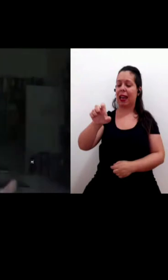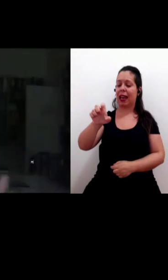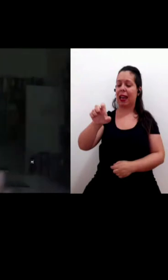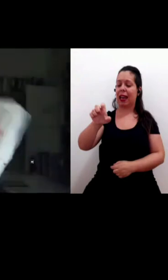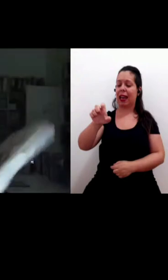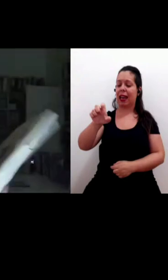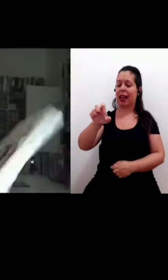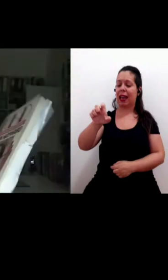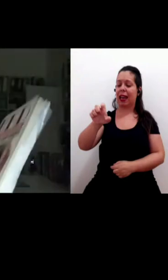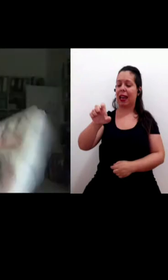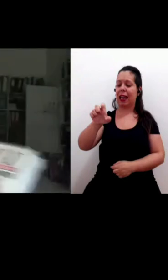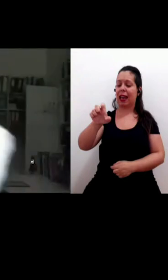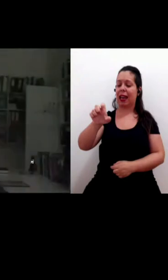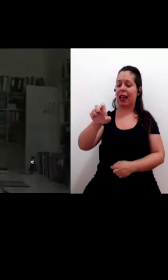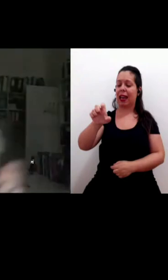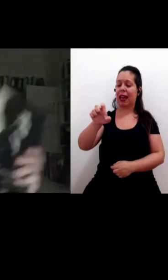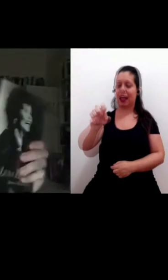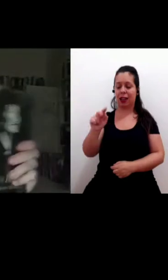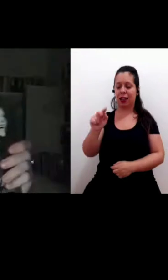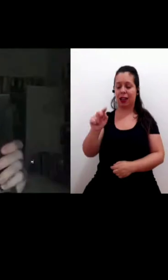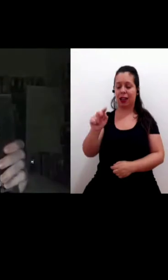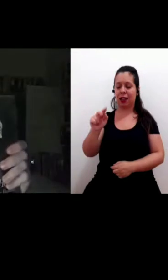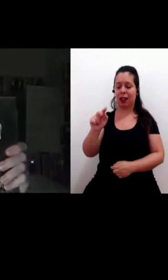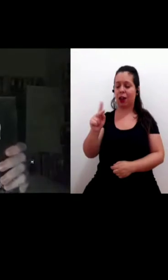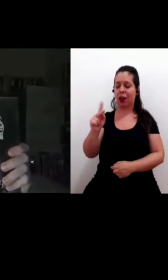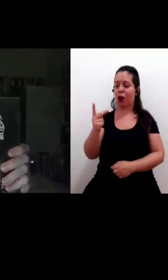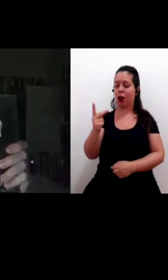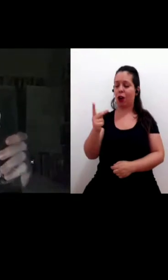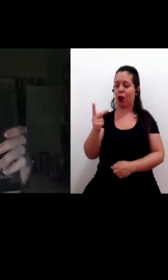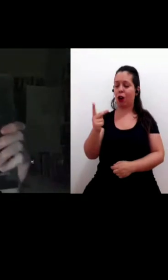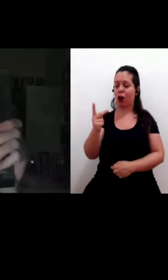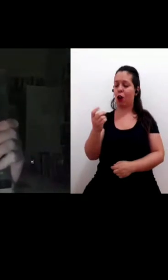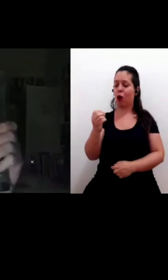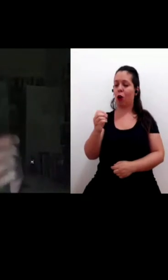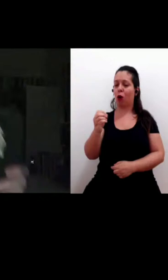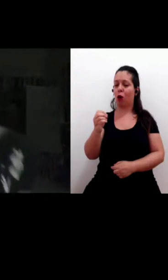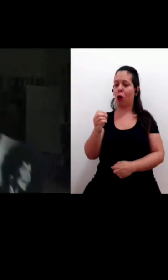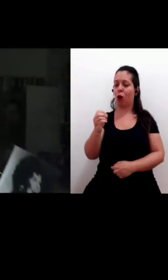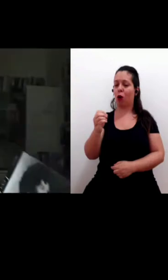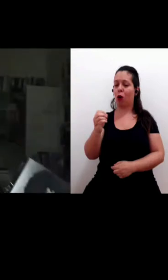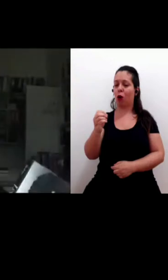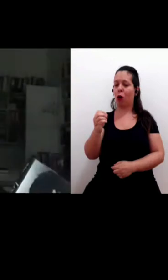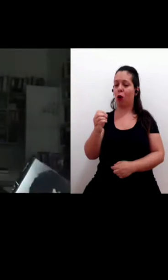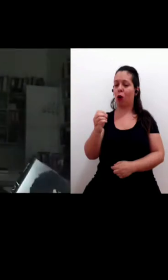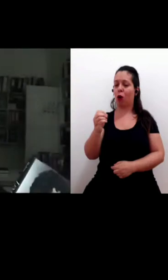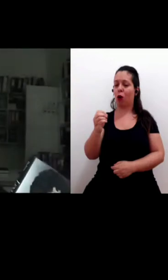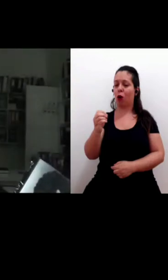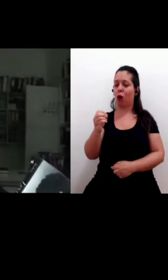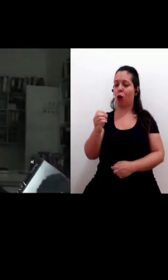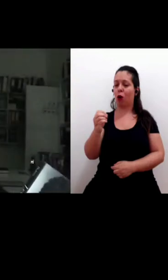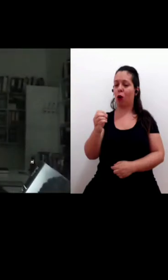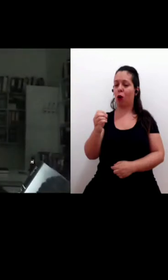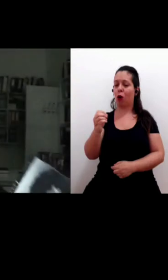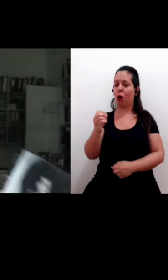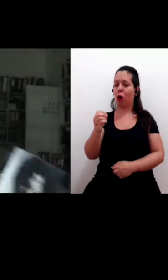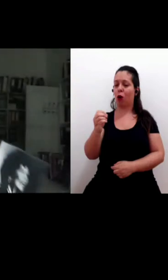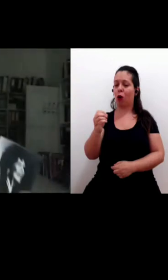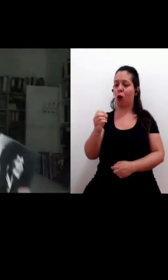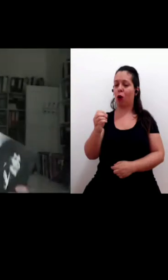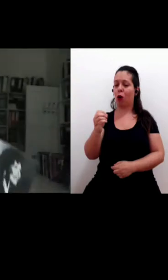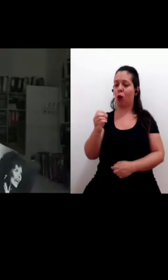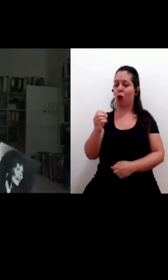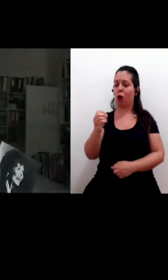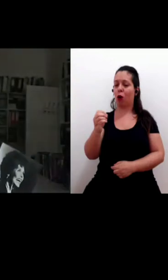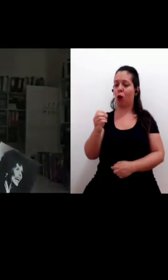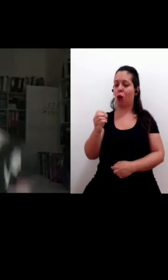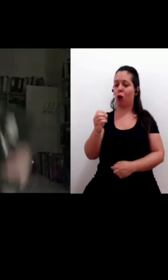woman called Susan Hayward. Hayward. They were born on the same day in the same city of New York City. Oh,